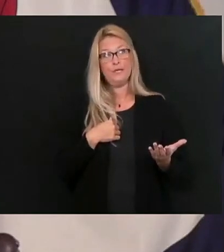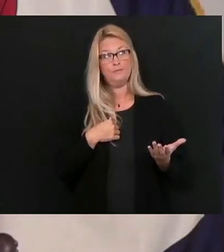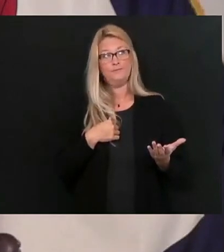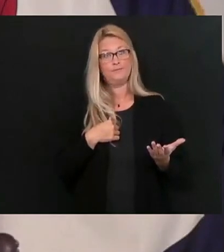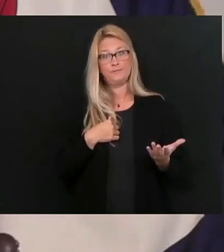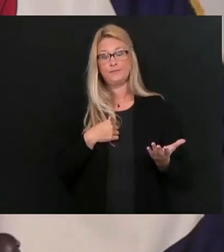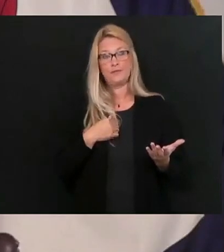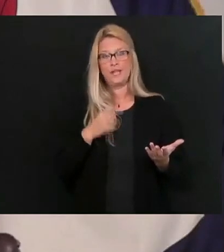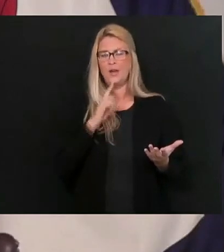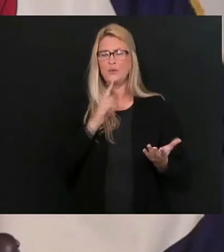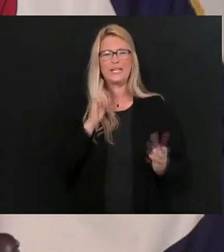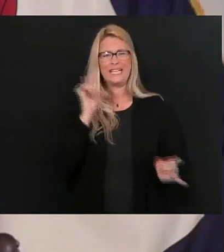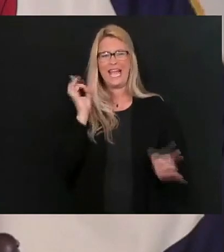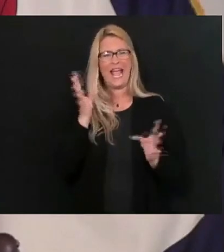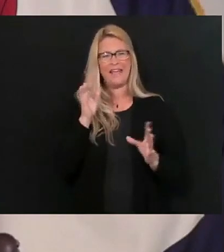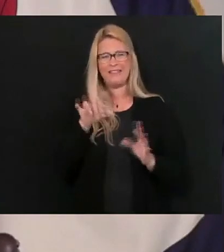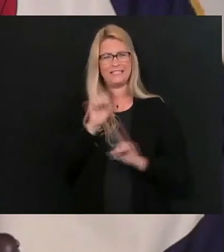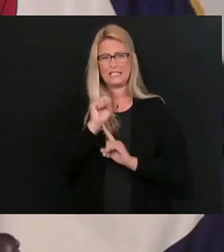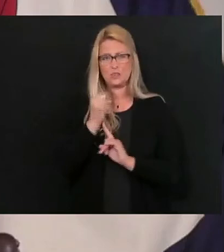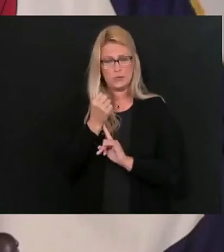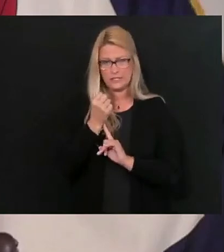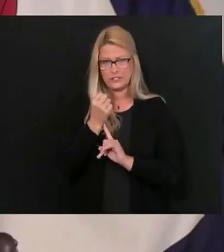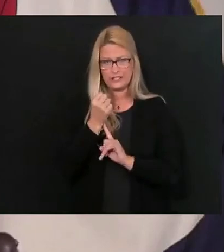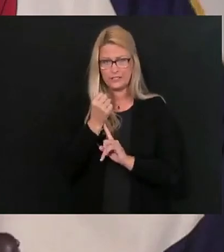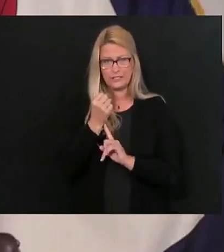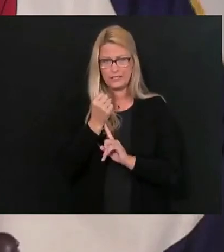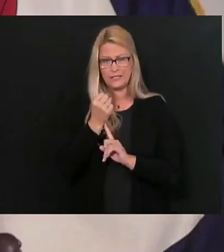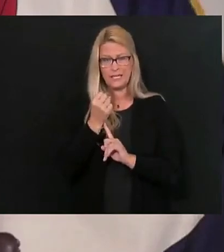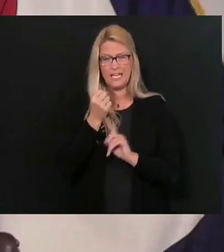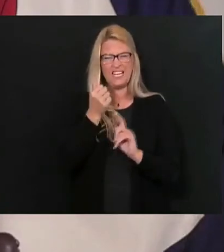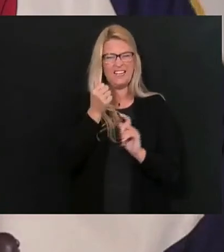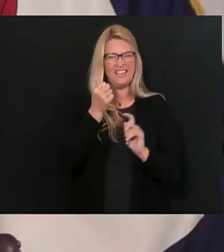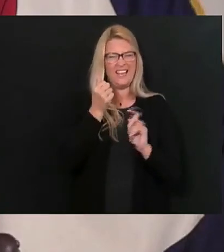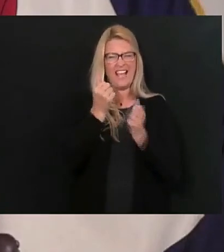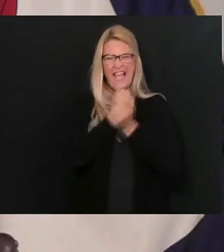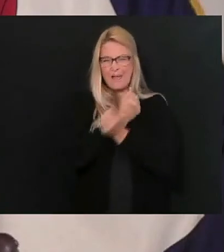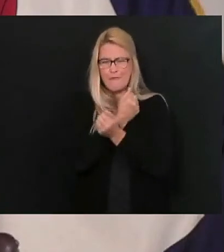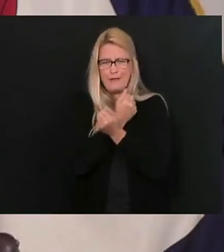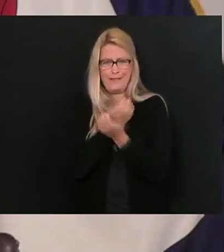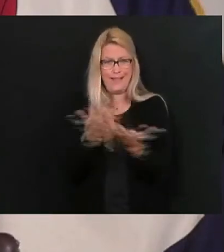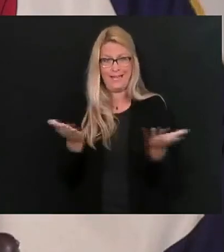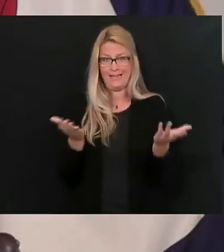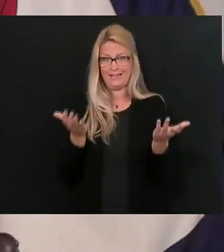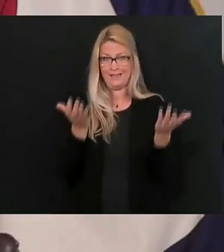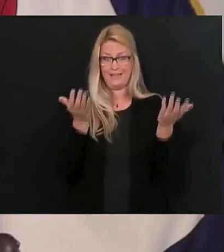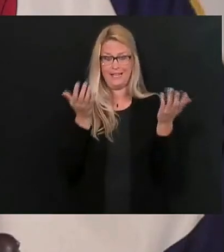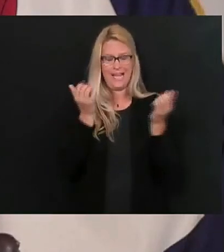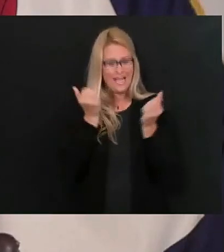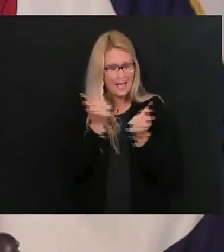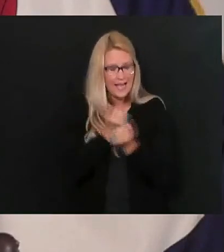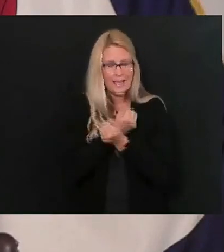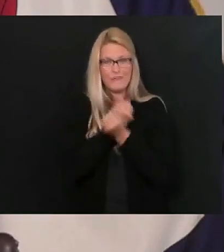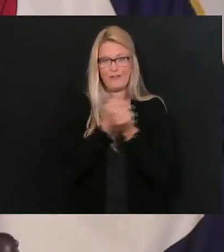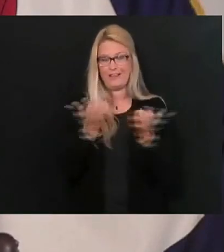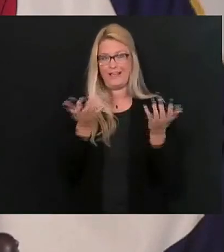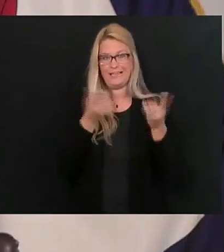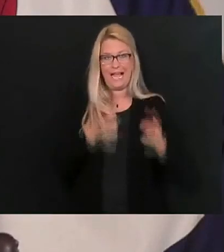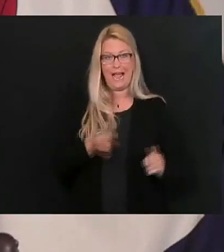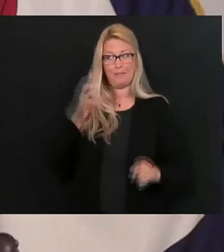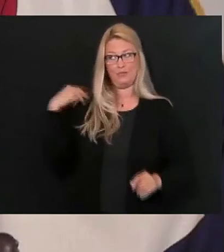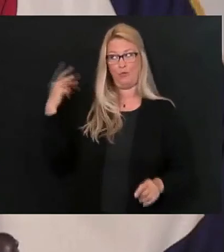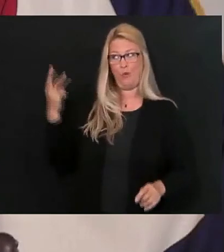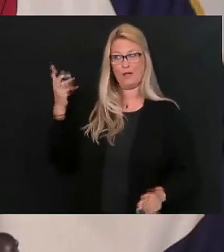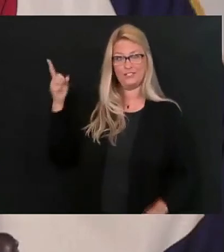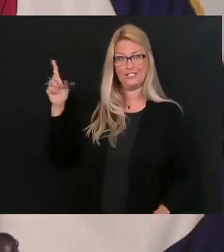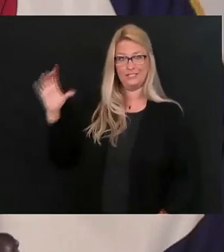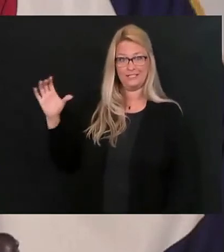just hate it in every way, because every single thing that goes on, everything in Washington has